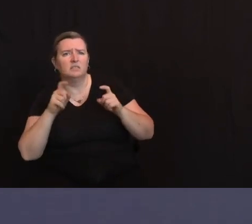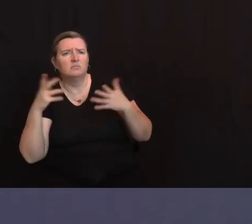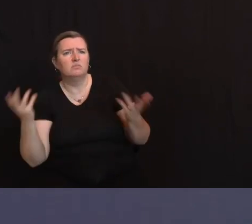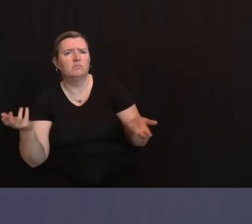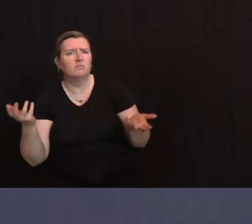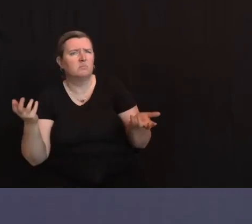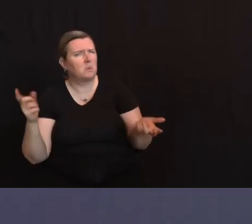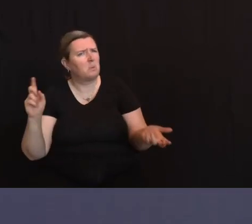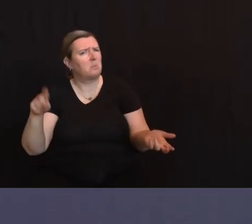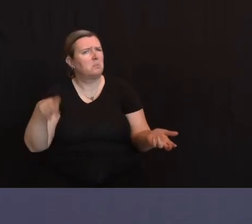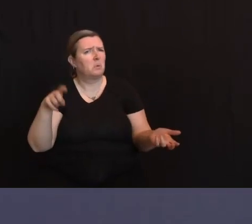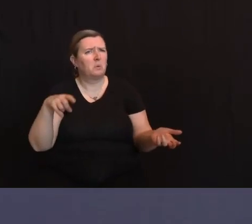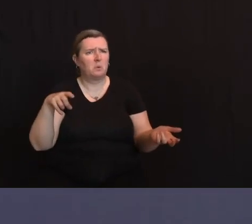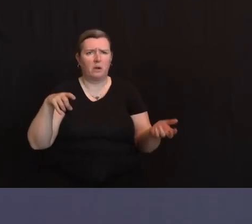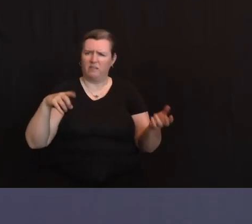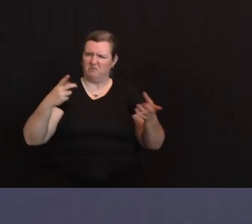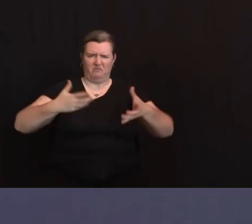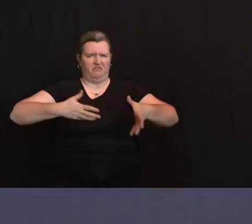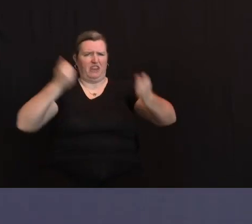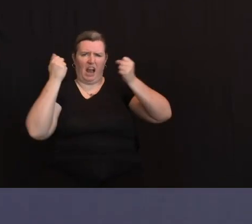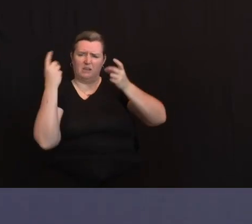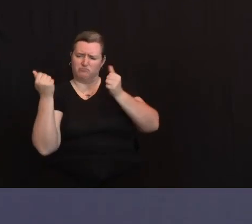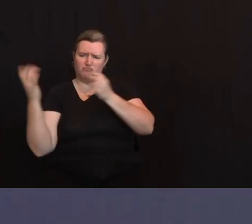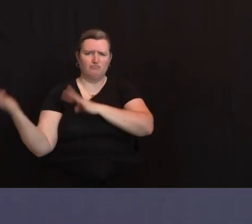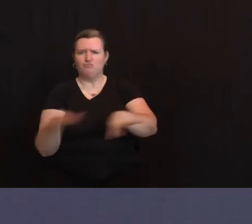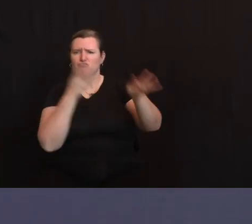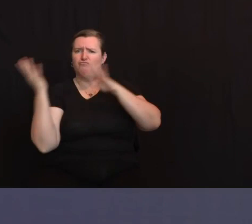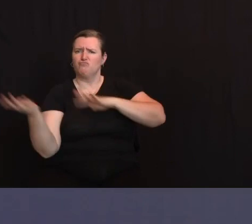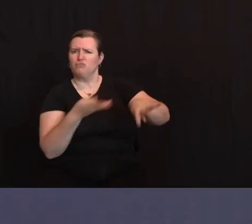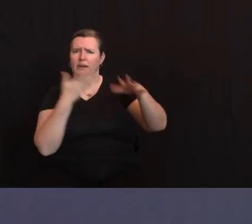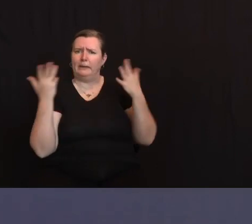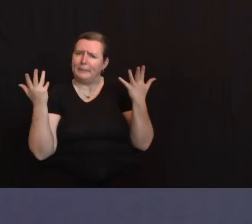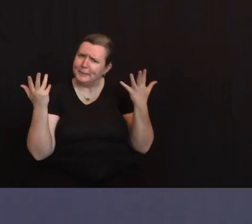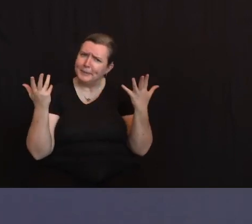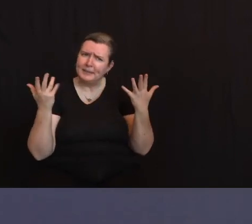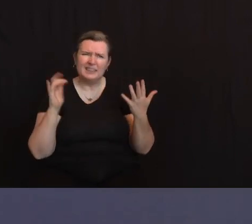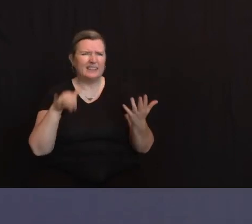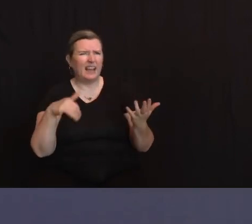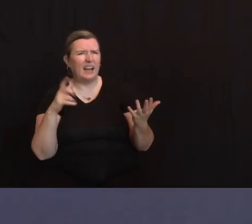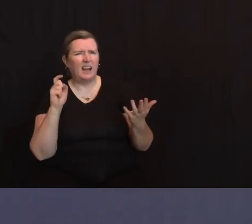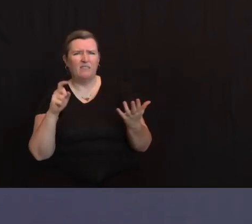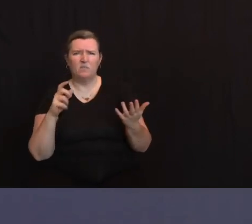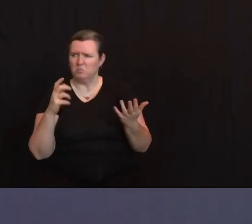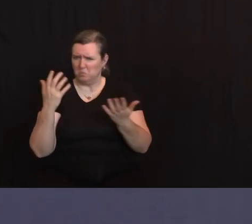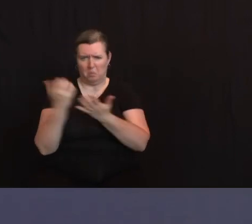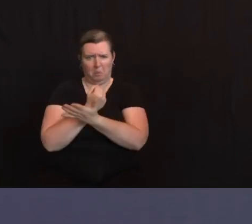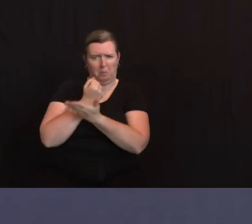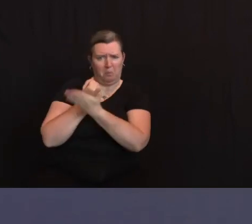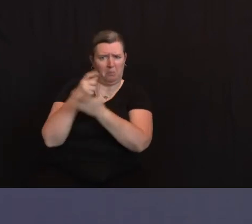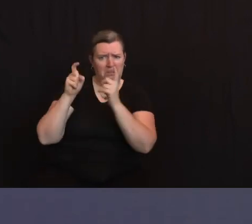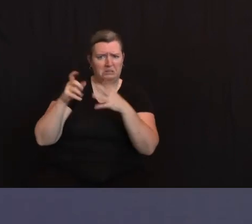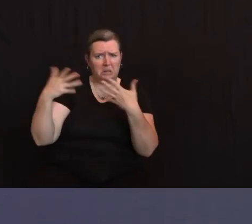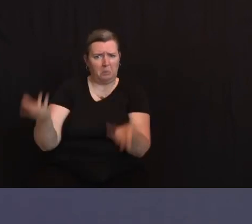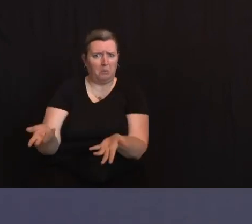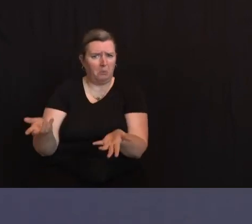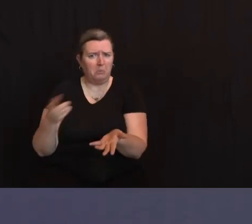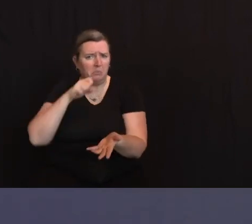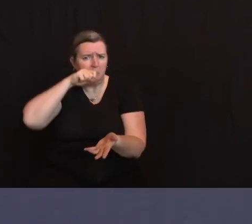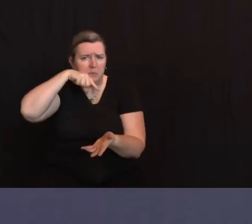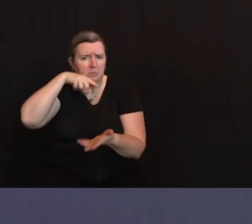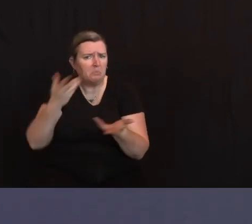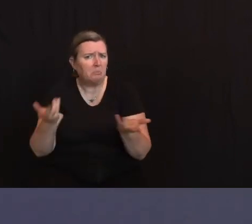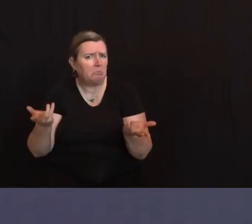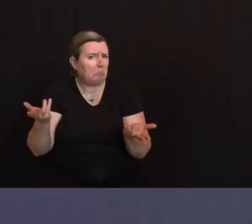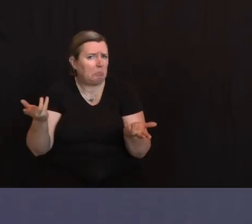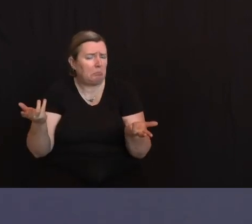accurate test. If people want this kind of test, wouldn't this be the time for us to try to use it? Do we know